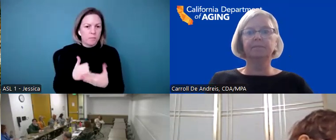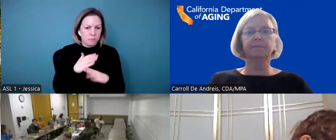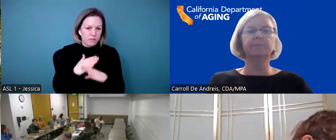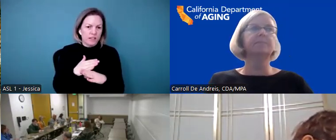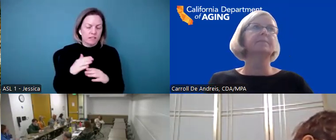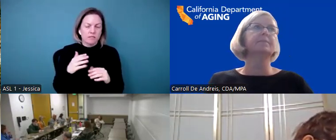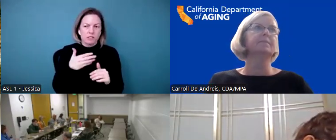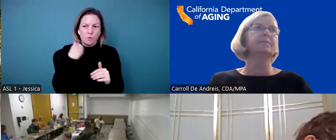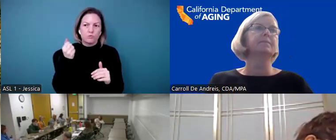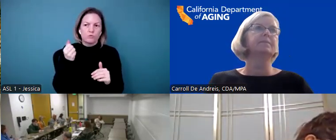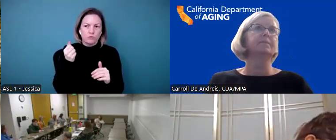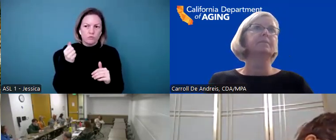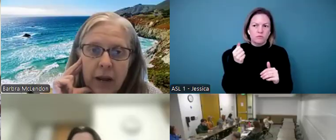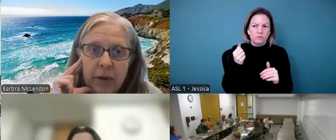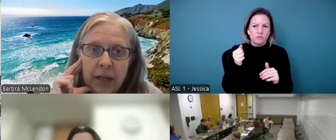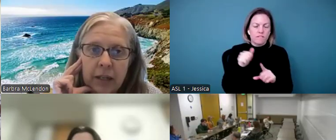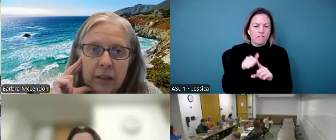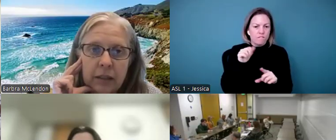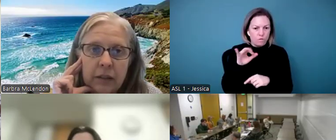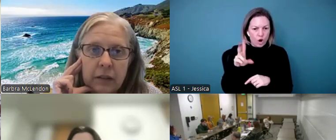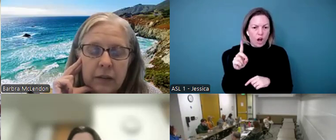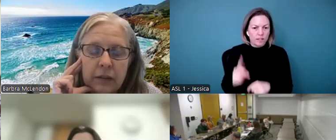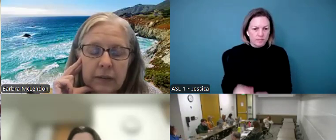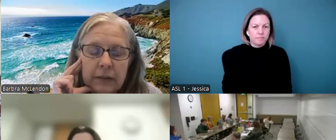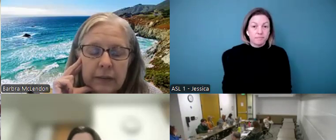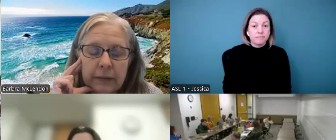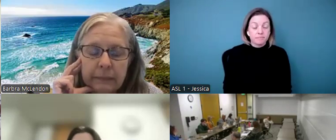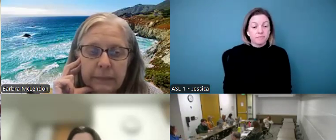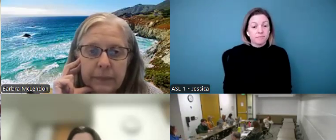elder fraud, financial fraud from happening.